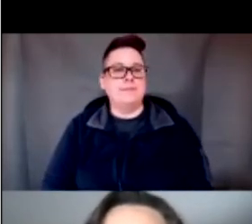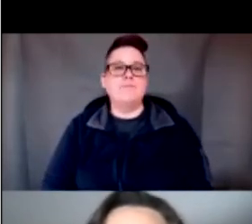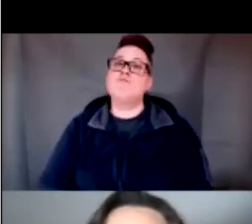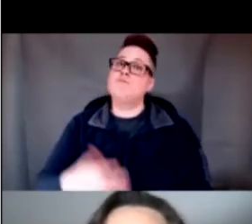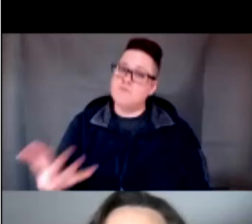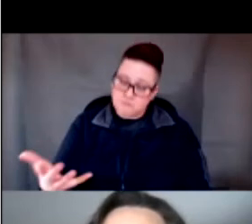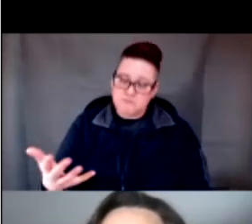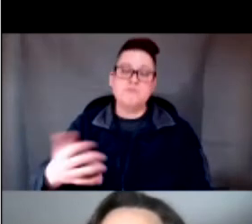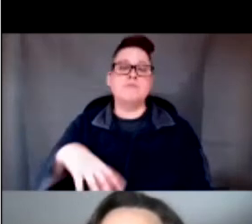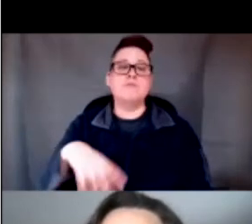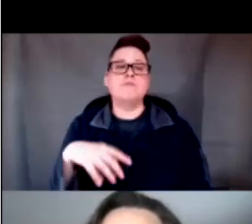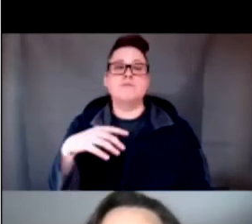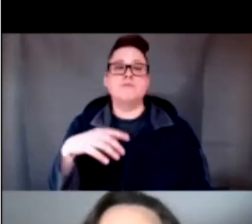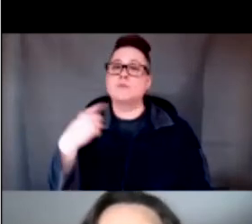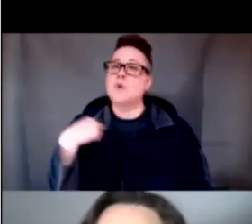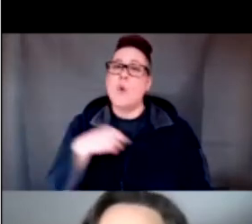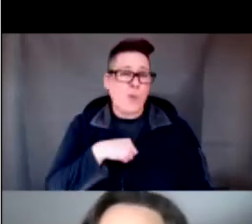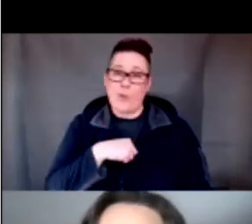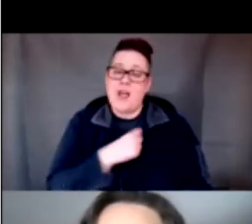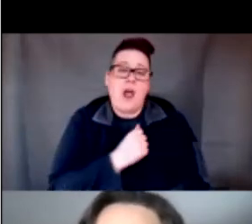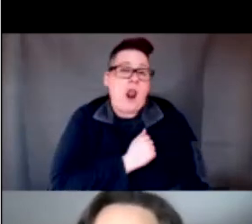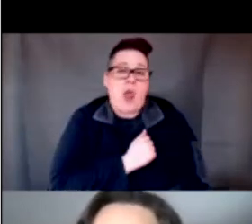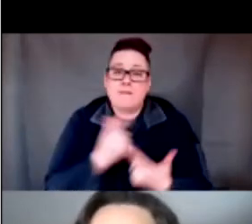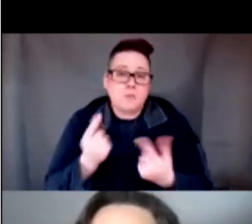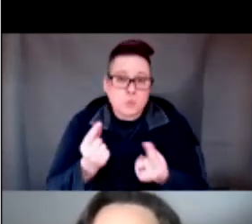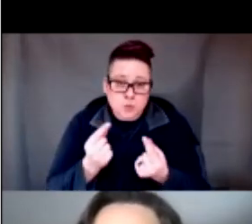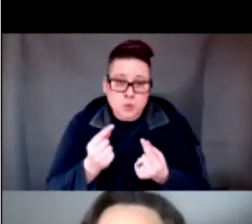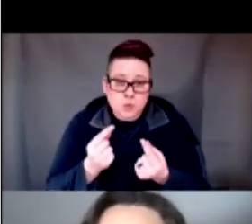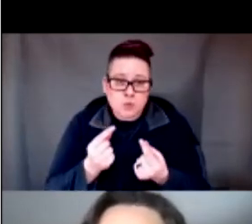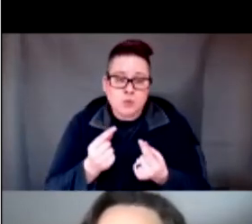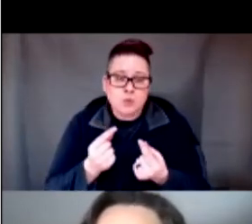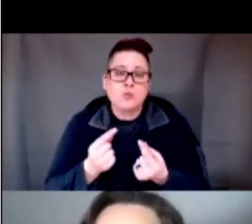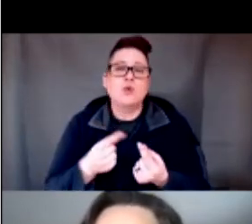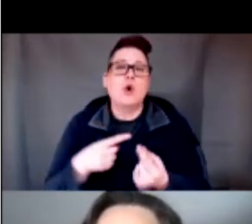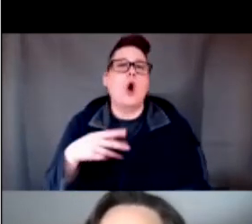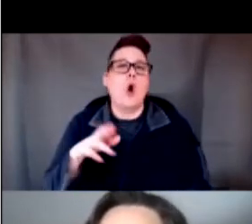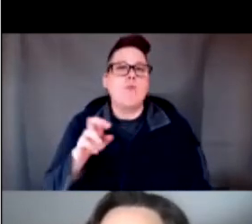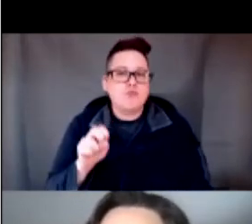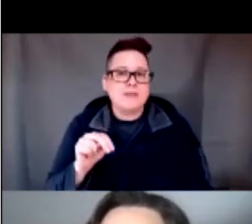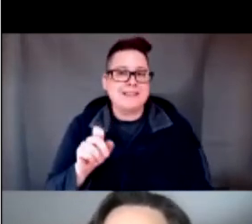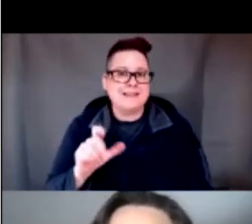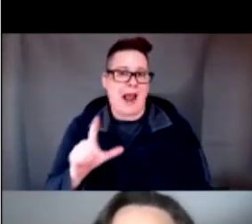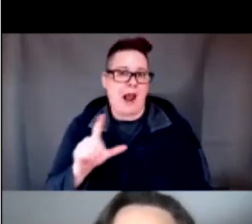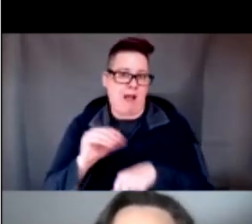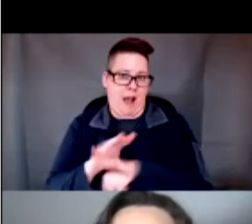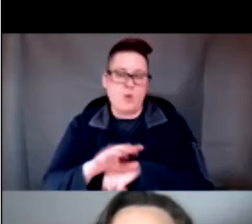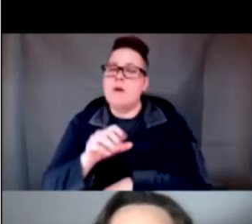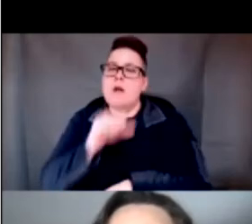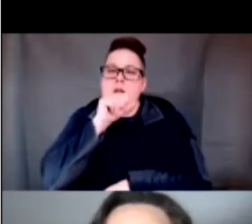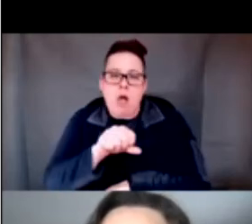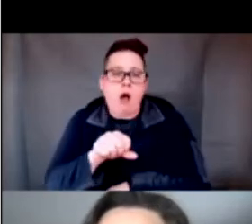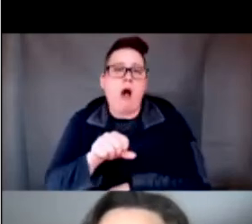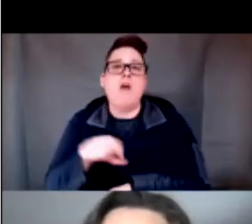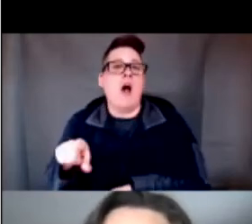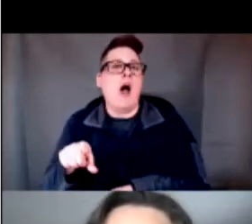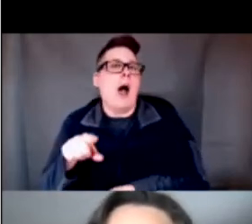So like I said, what we really love to do is prenatal counseling. So we love to get referrals for patients who are